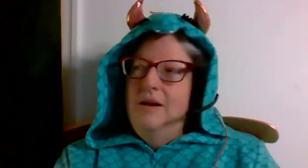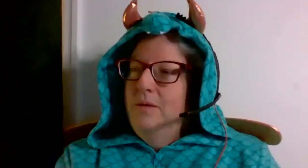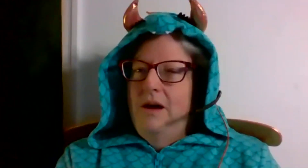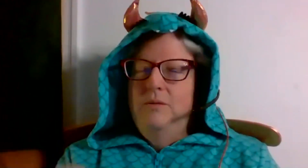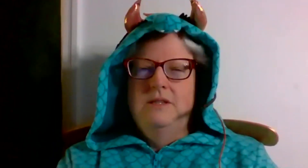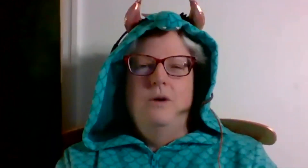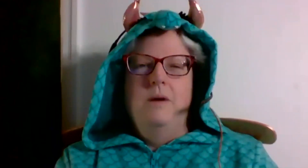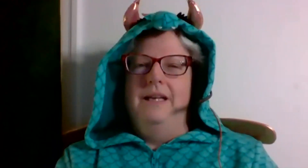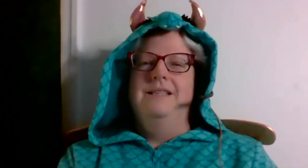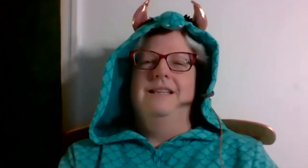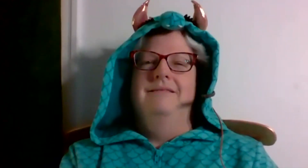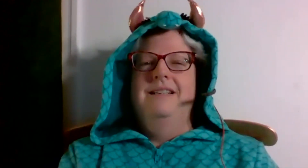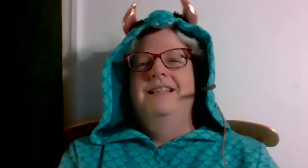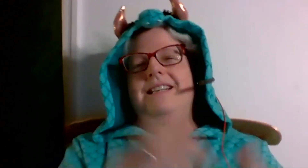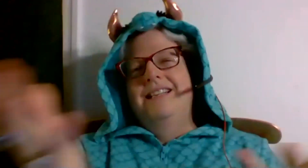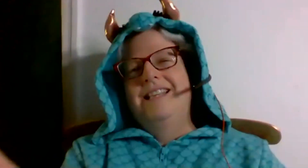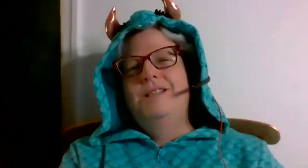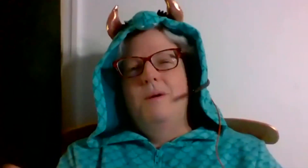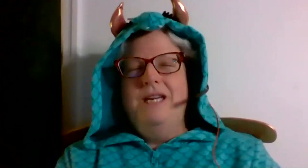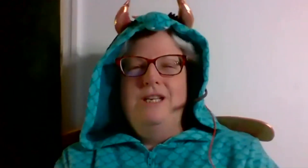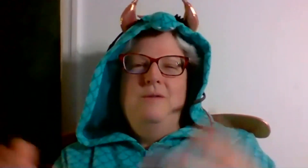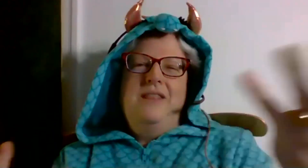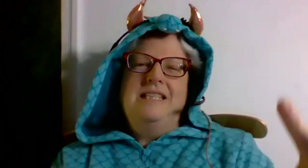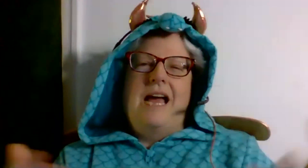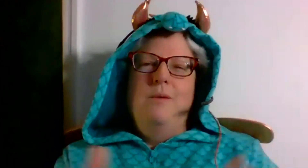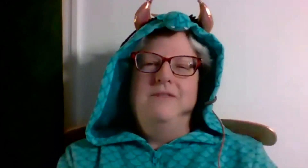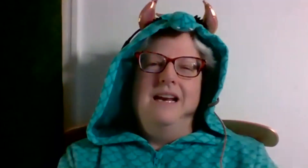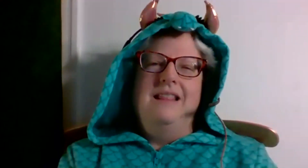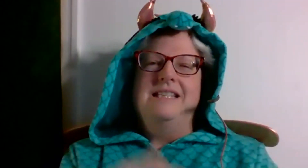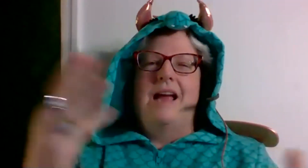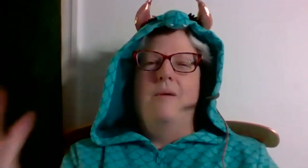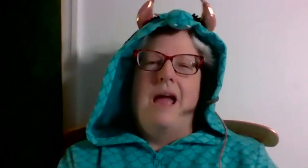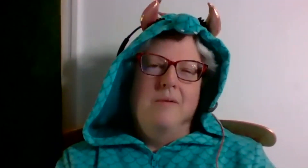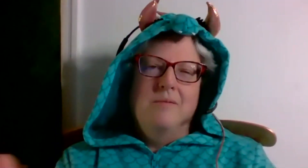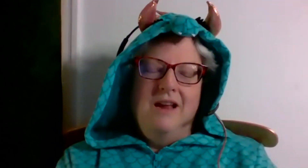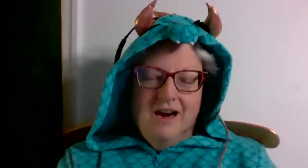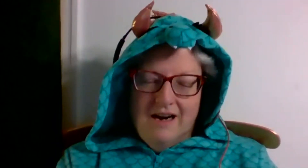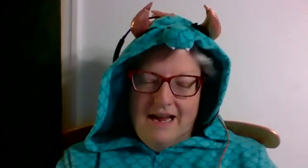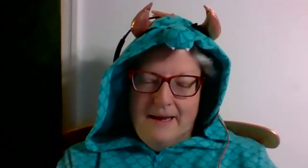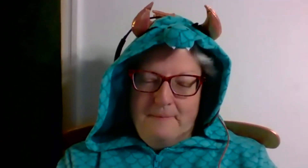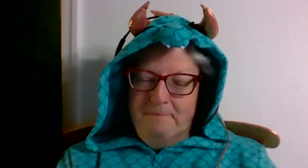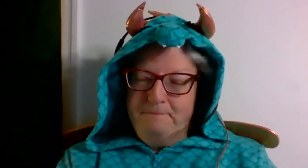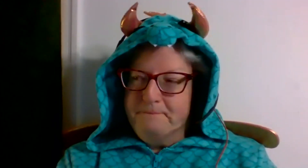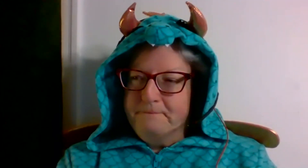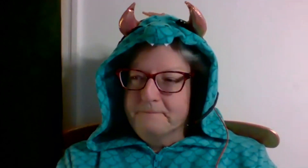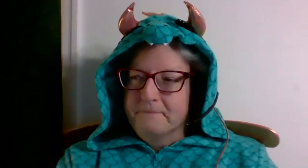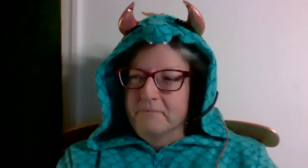but we're all so willing to. This is what we do, and this is how we've done it, and this is how we got where we are.